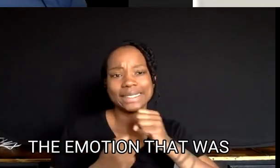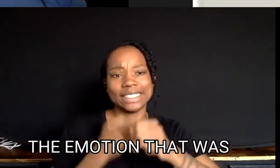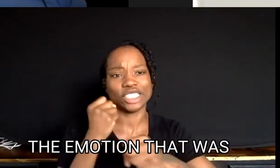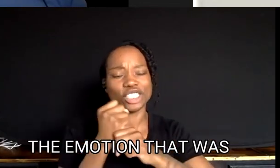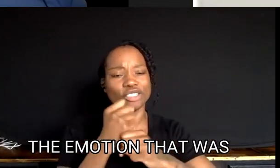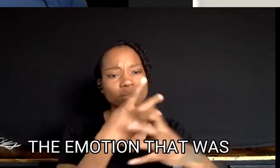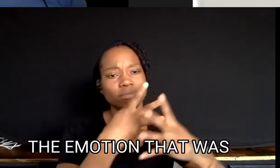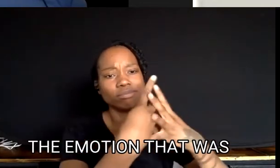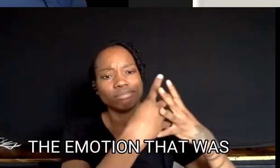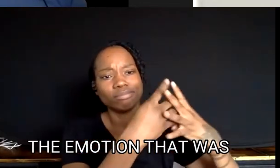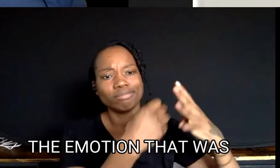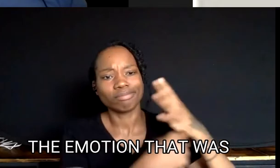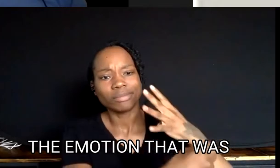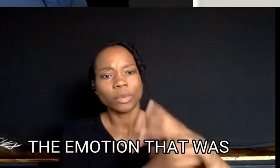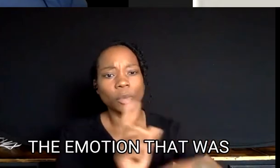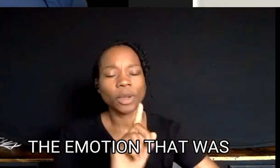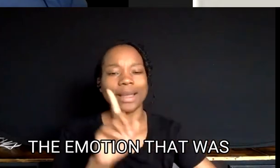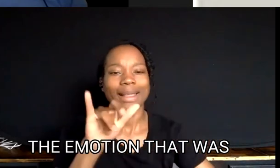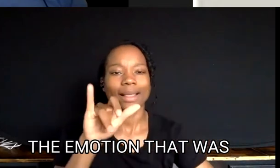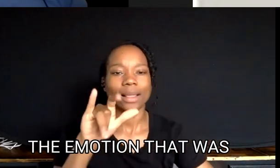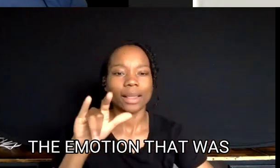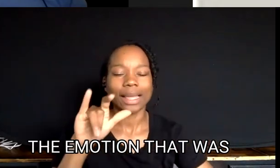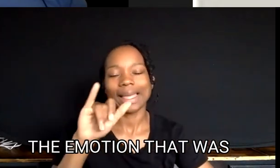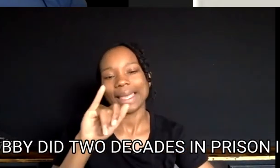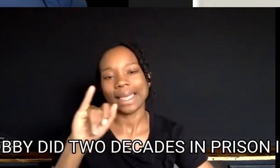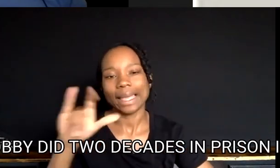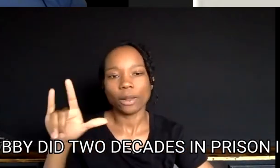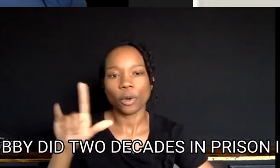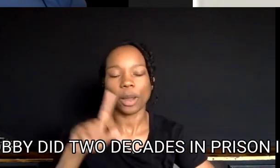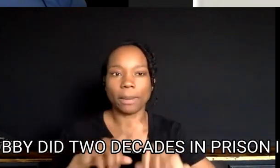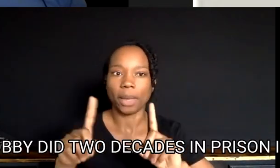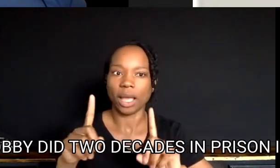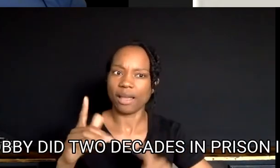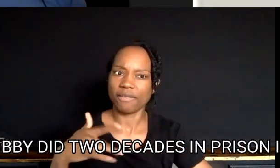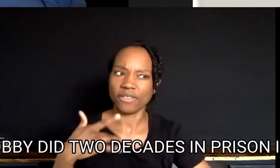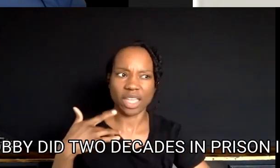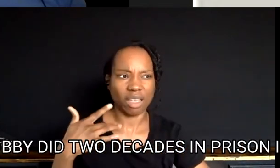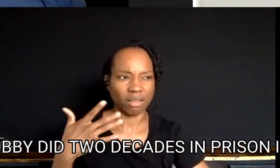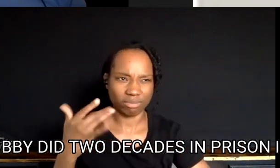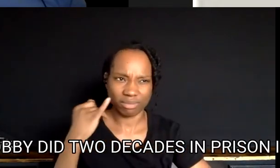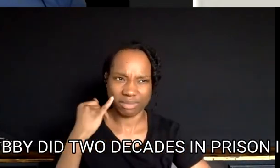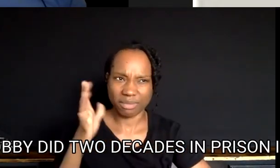going to be denied the right to look after his mother